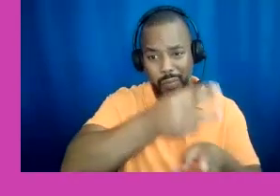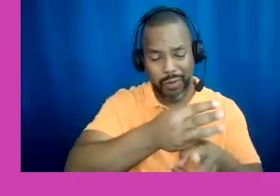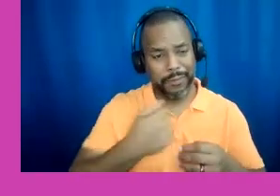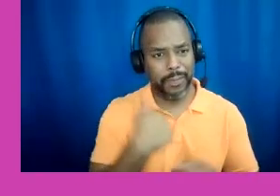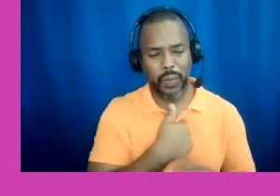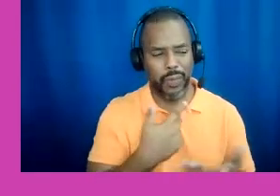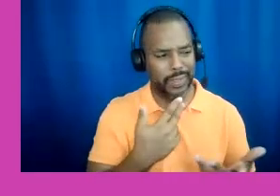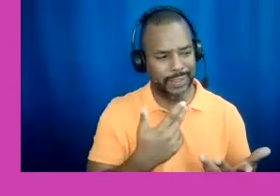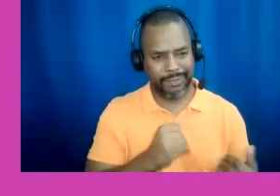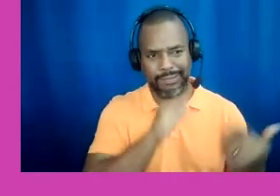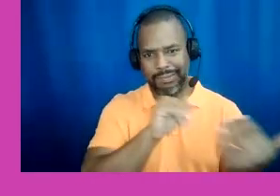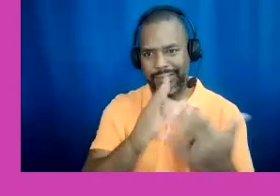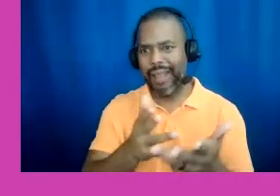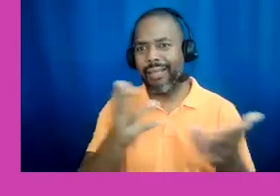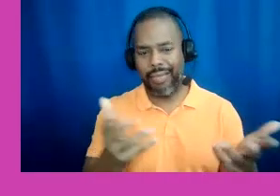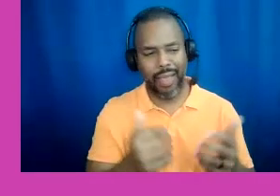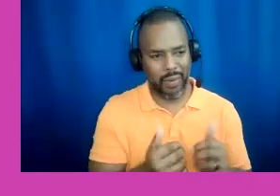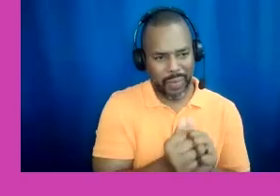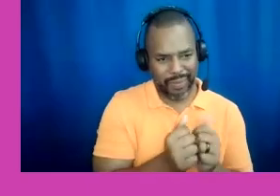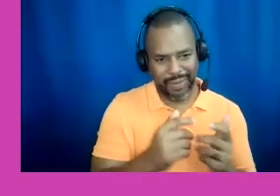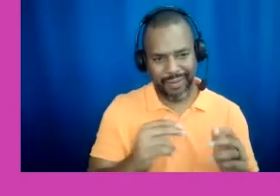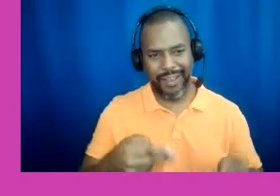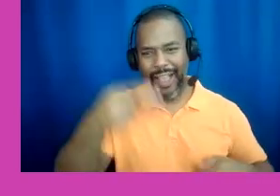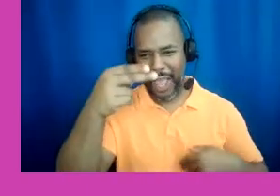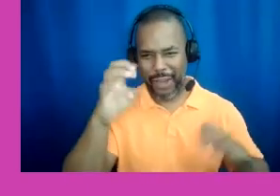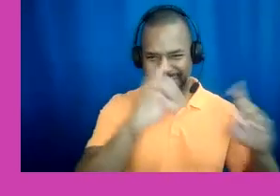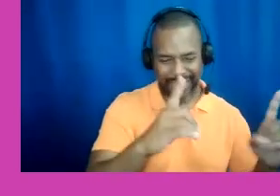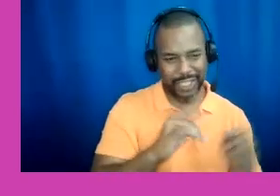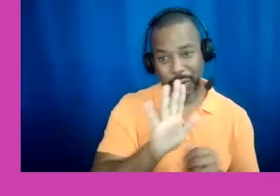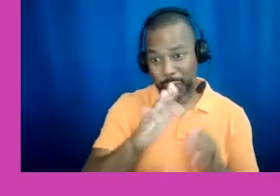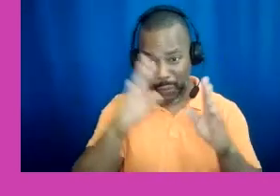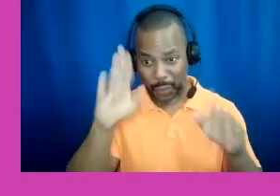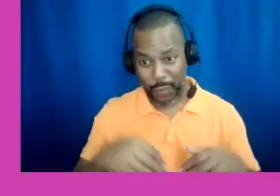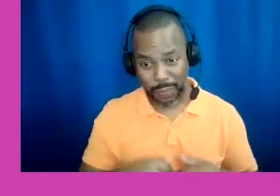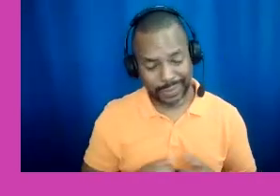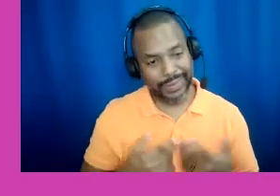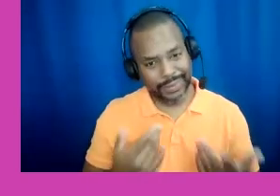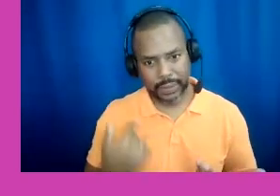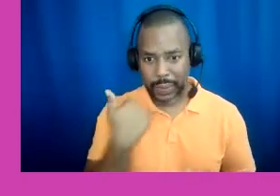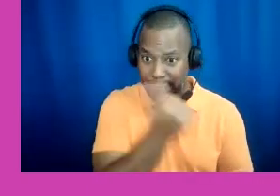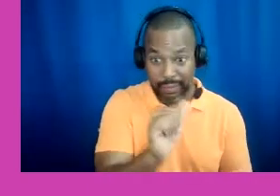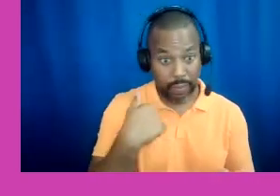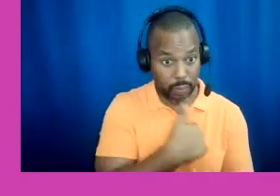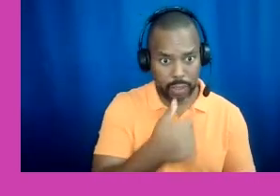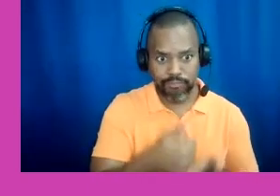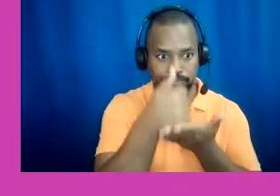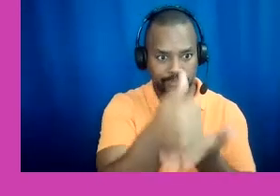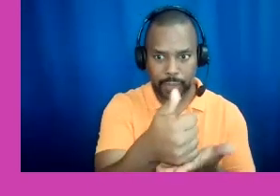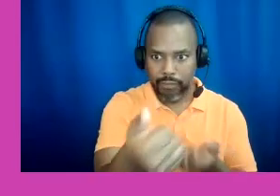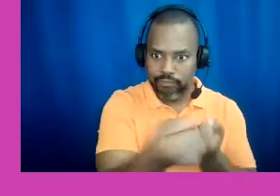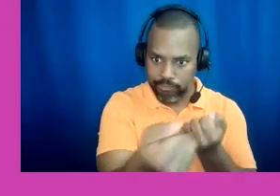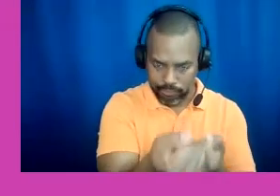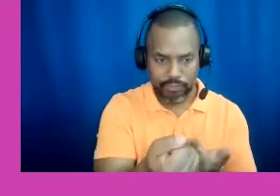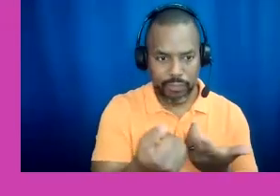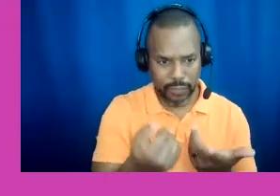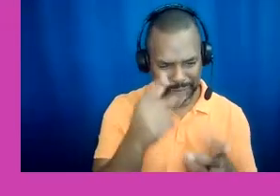higher education. You're dealing a lot with stuff that happens at home. So anything that we can give you as employees a better resource to help deal with